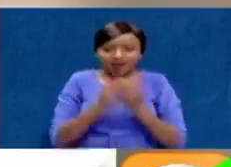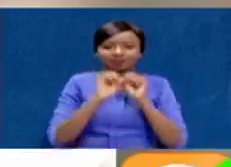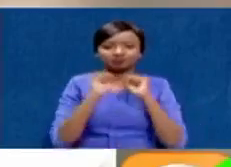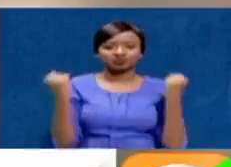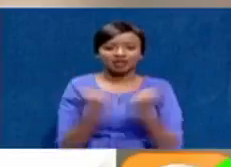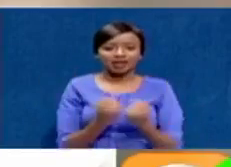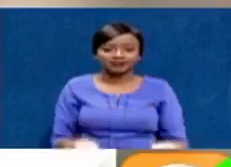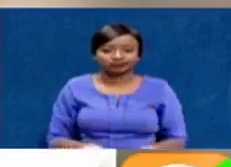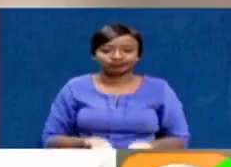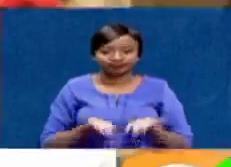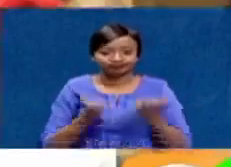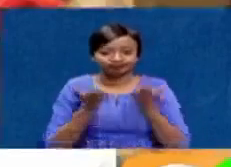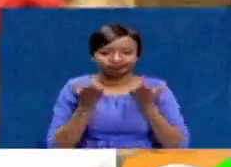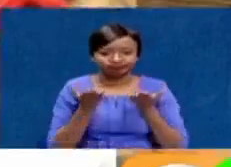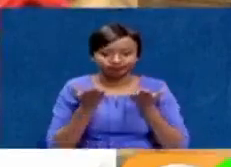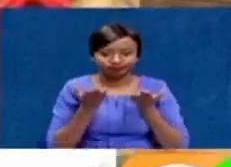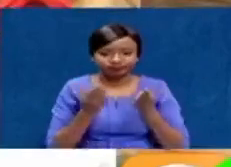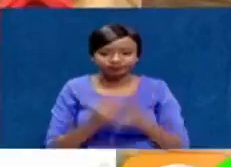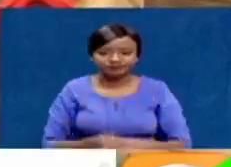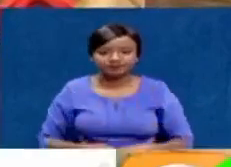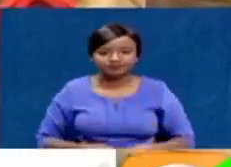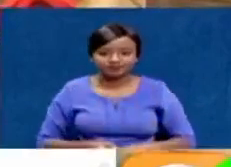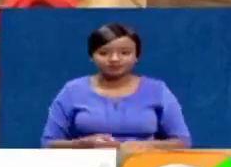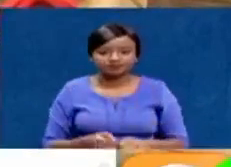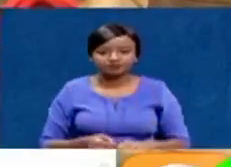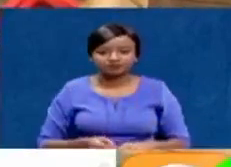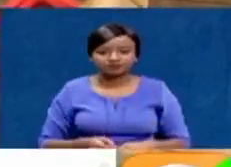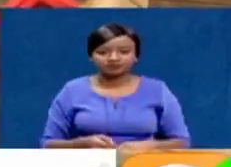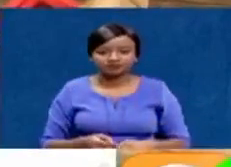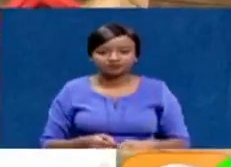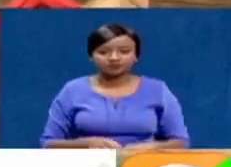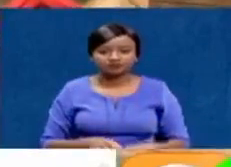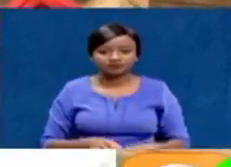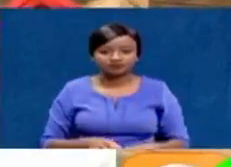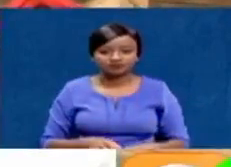place to live in. Elfas Lagat, Citizen TV, Nairobi.